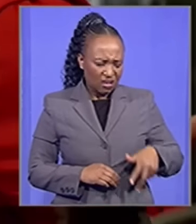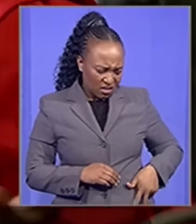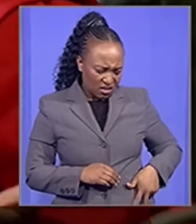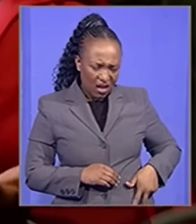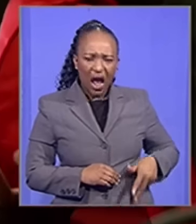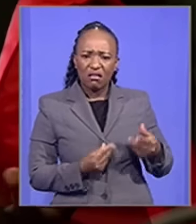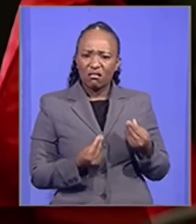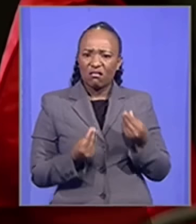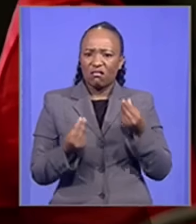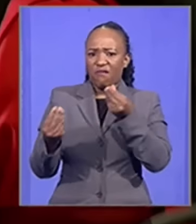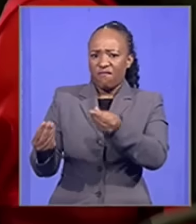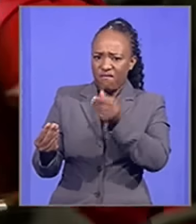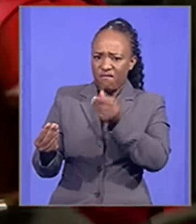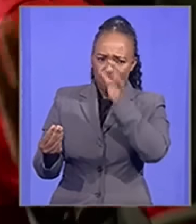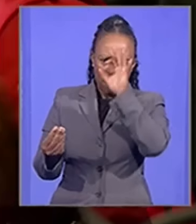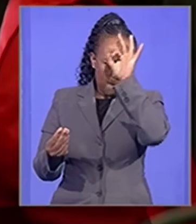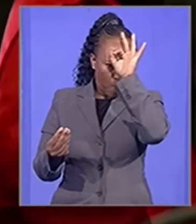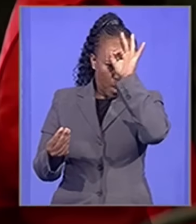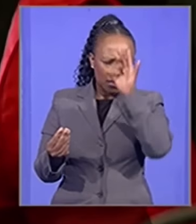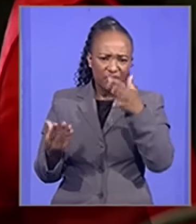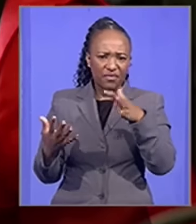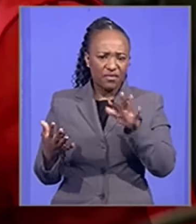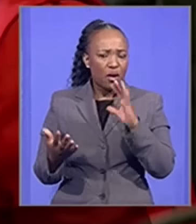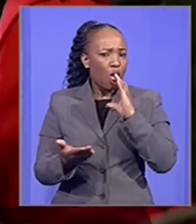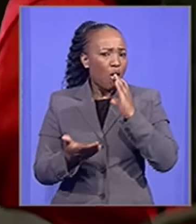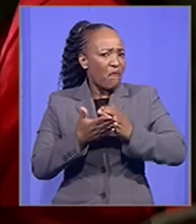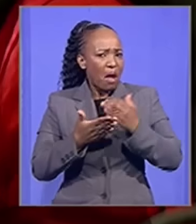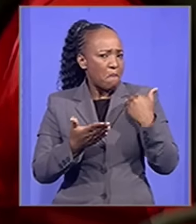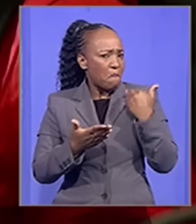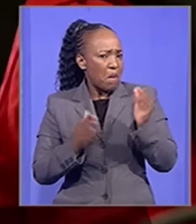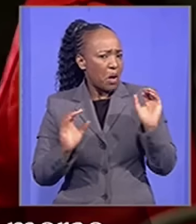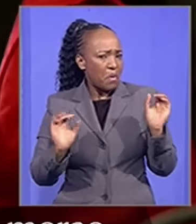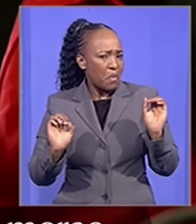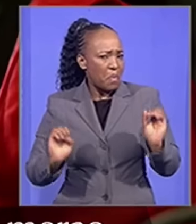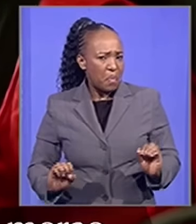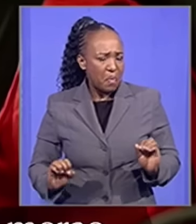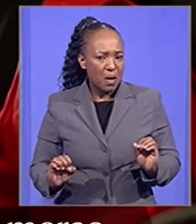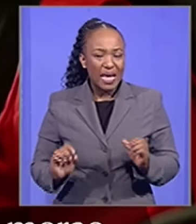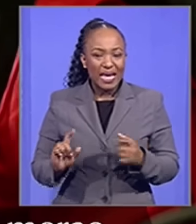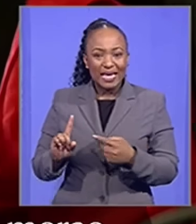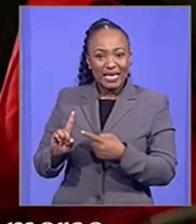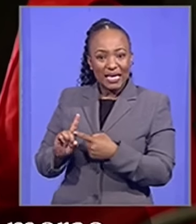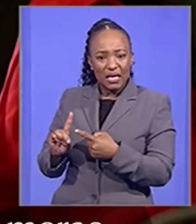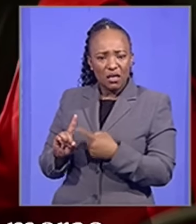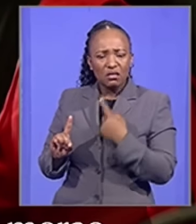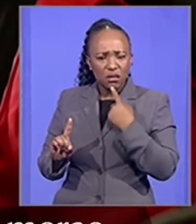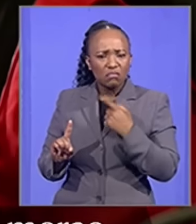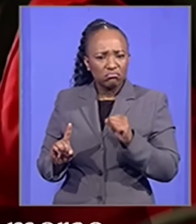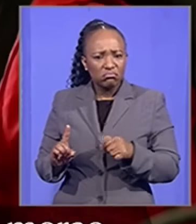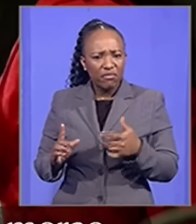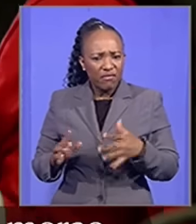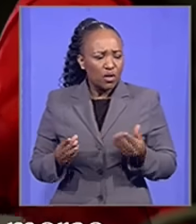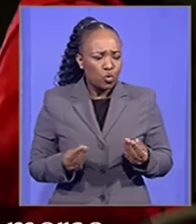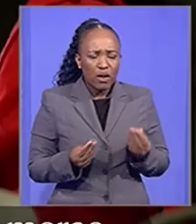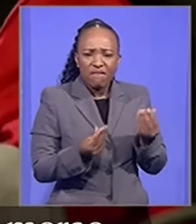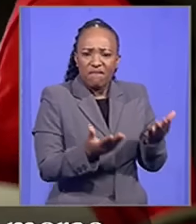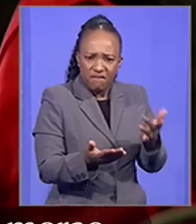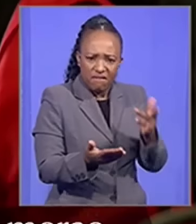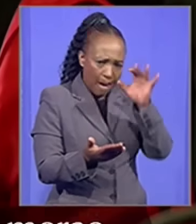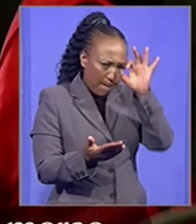and nobody sees that item. No one has confirmed that indeed. Much as he admits that he handed over